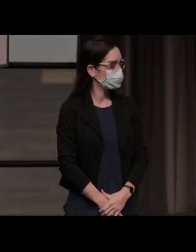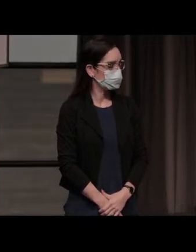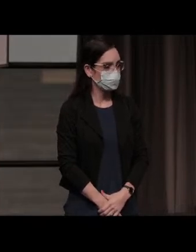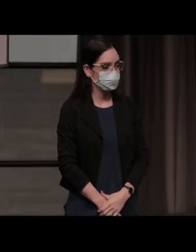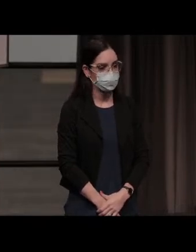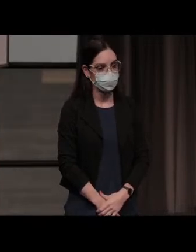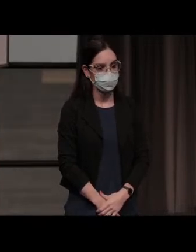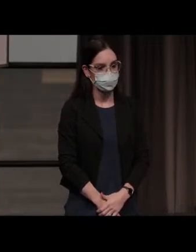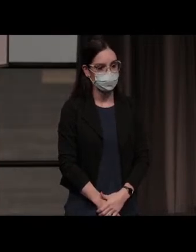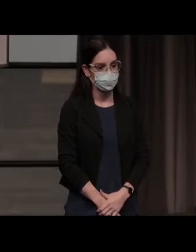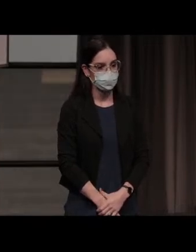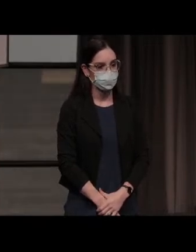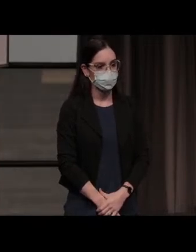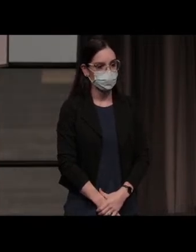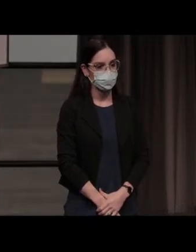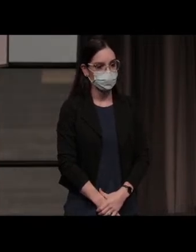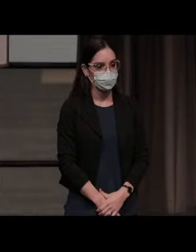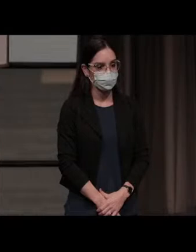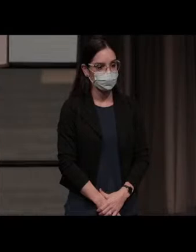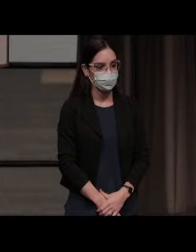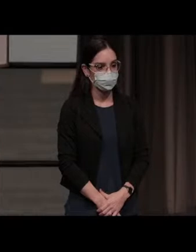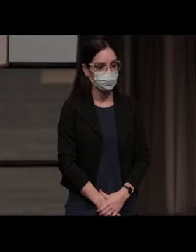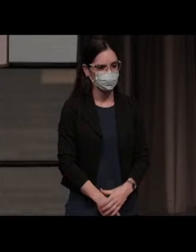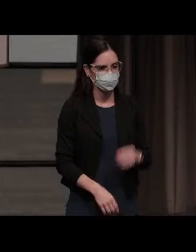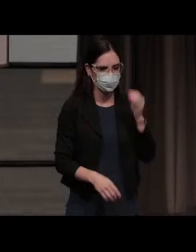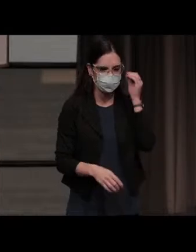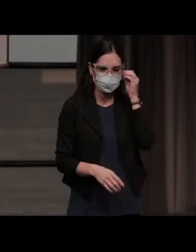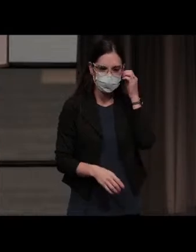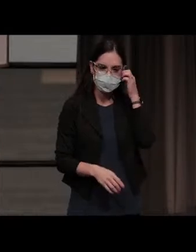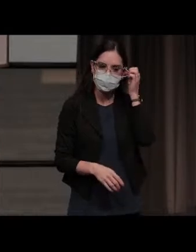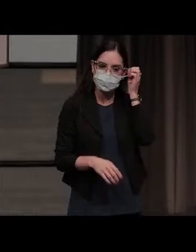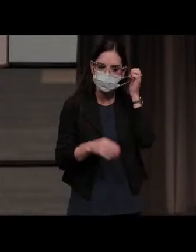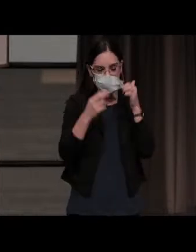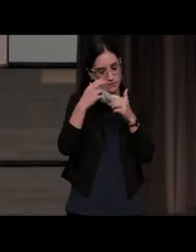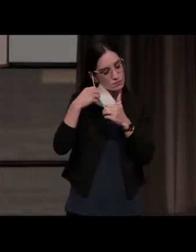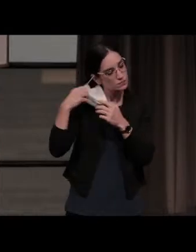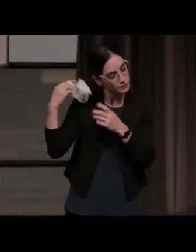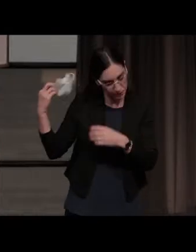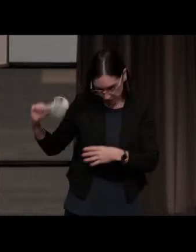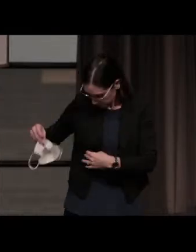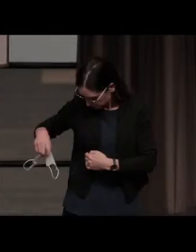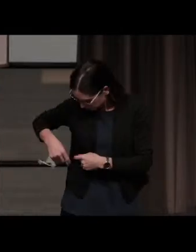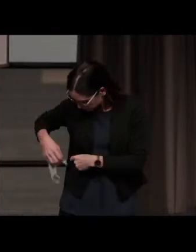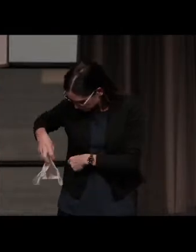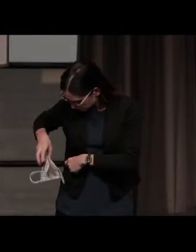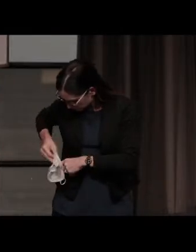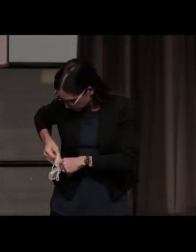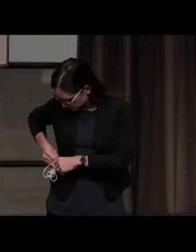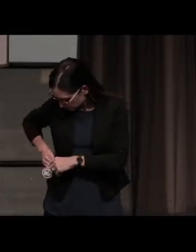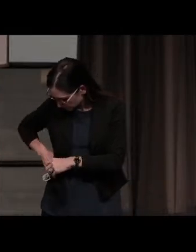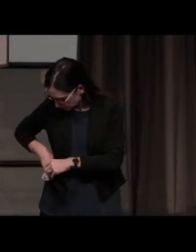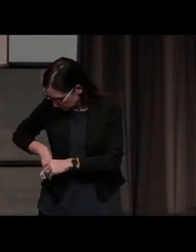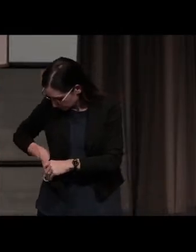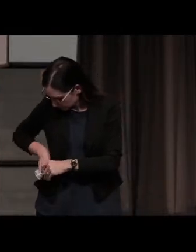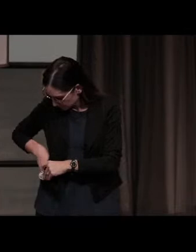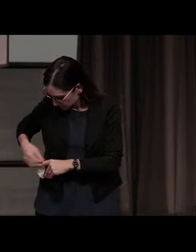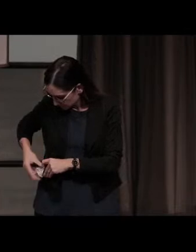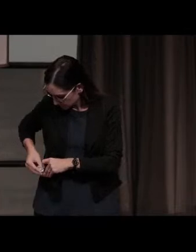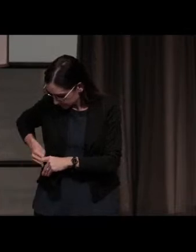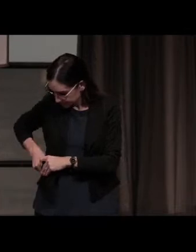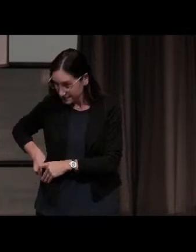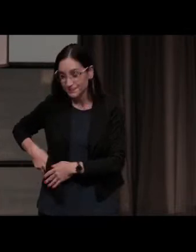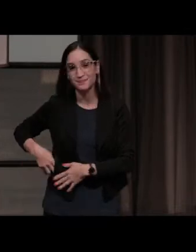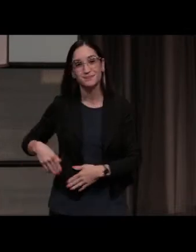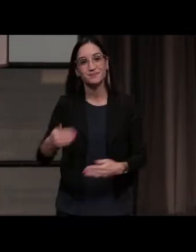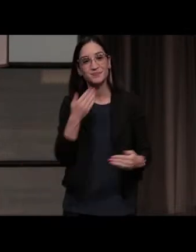Okay, thank you. All right, good afternoon, everyone. Welcome to the Pettis Art Museum Miami. I know it's been a long, fun week.